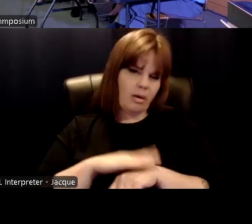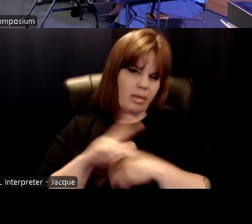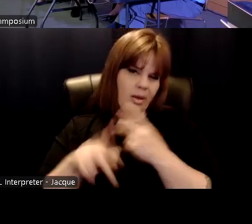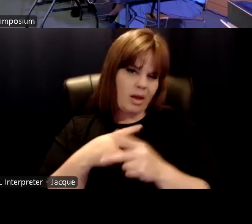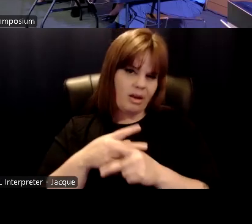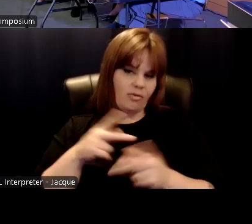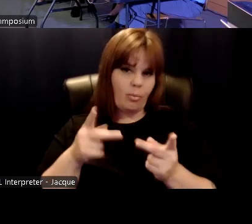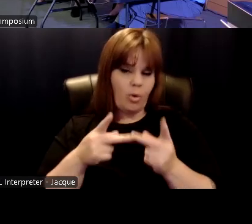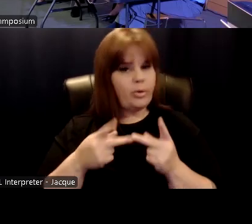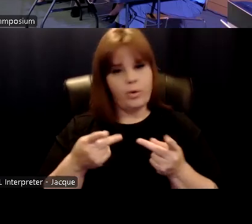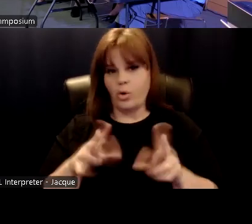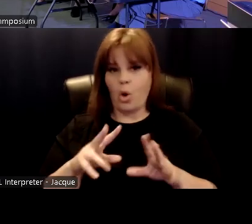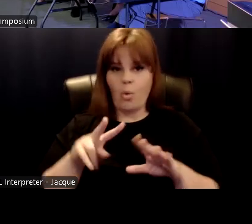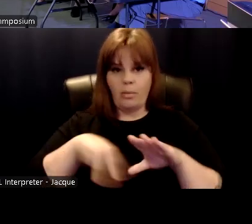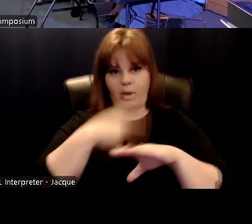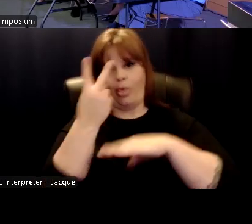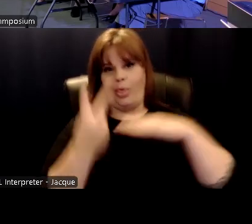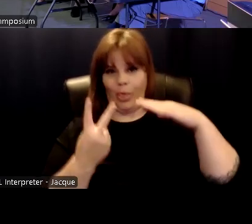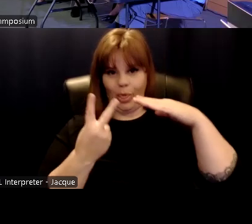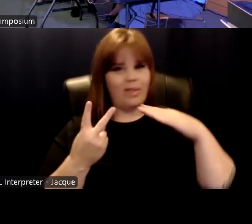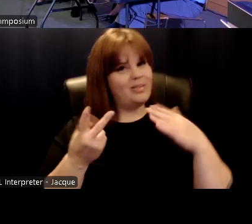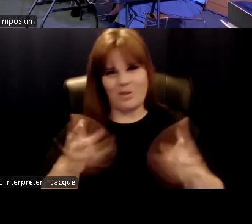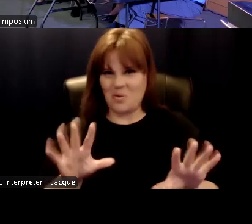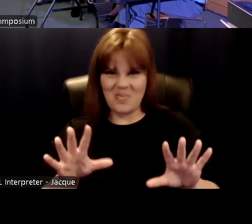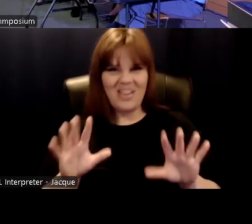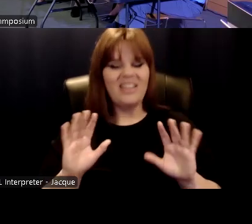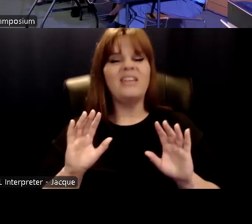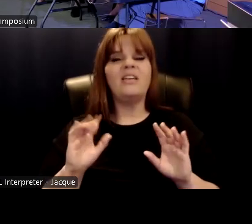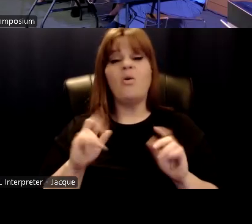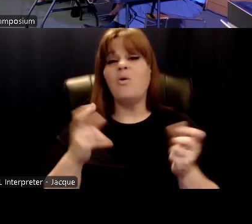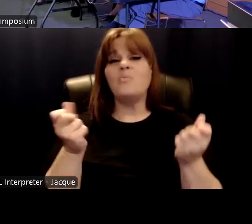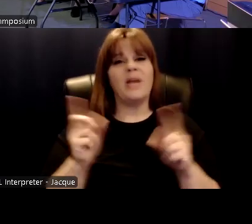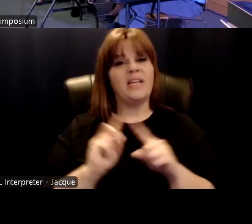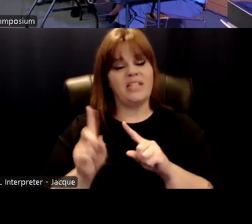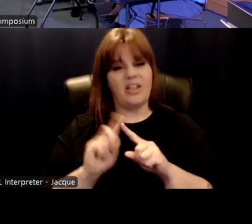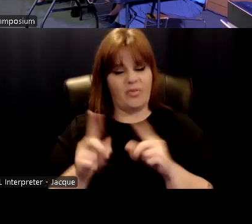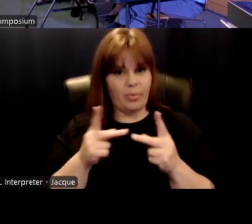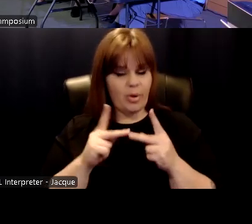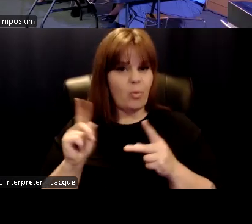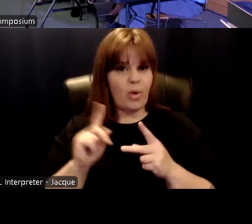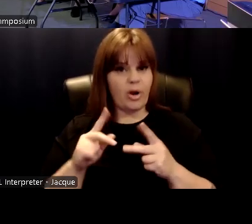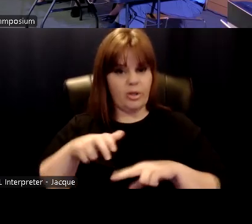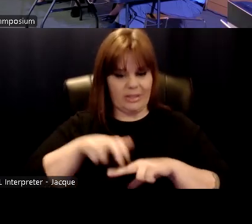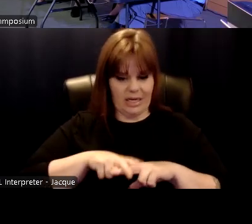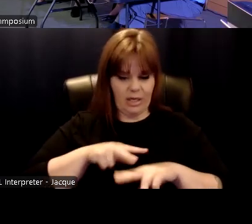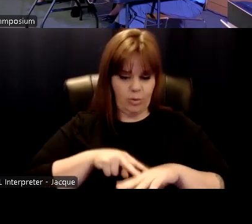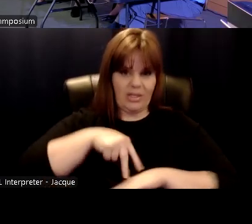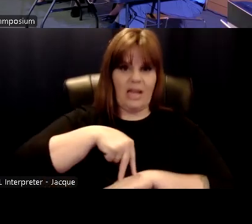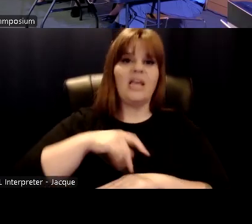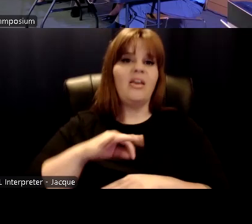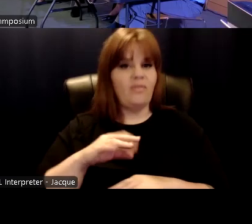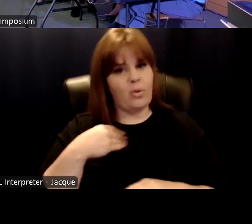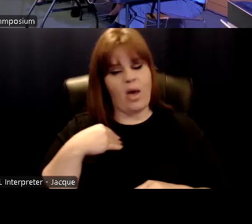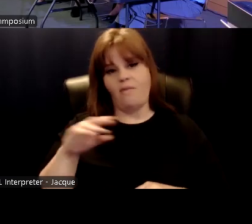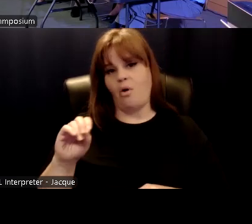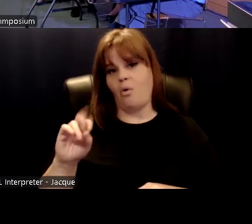don't want to be doing inverted positions or many of the positions where you're going from sitting to standing if you have orthostatic intolerance. But I think